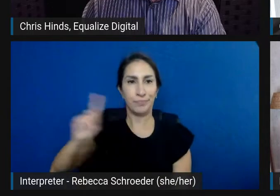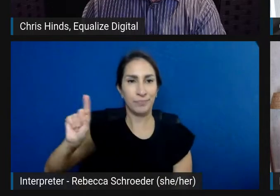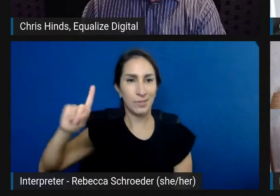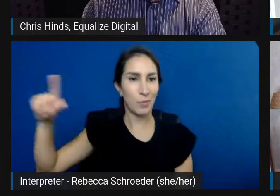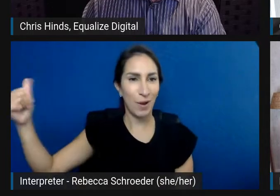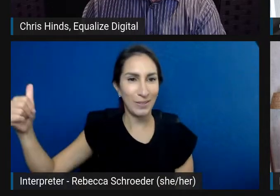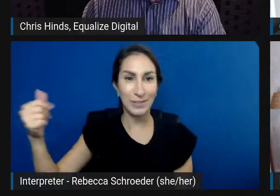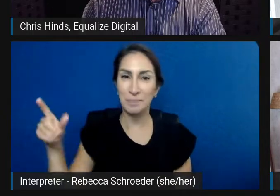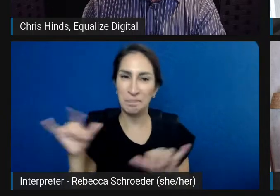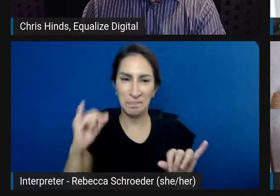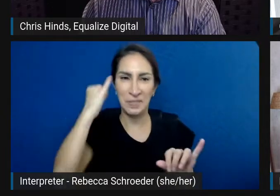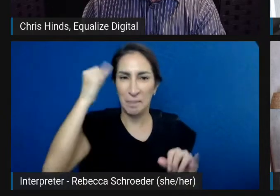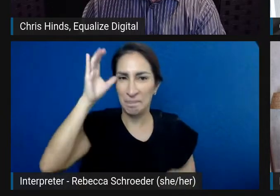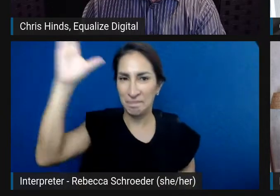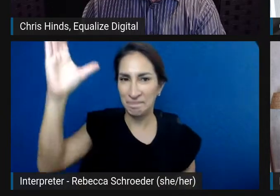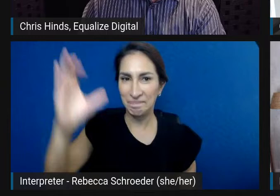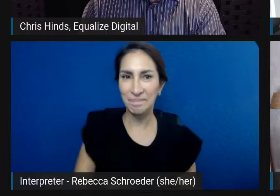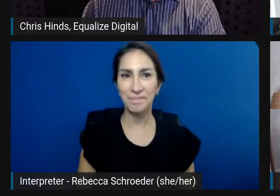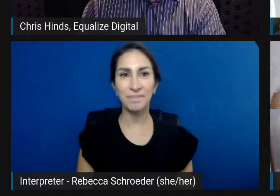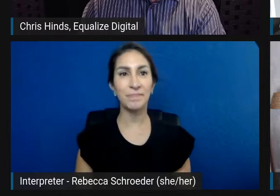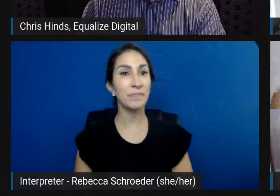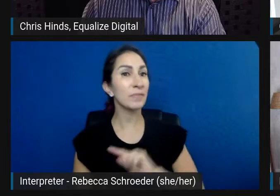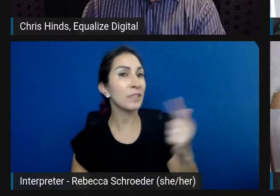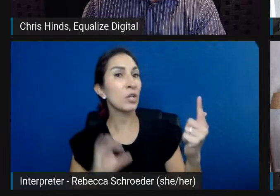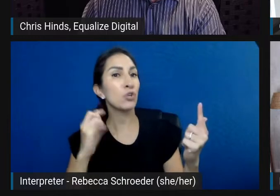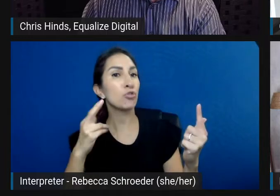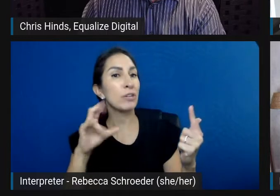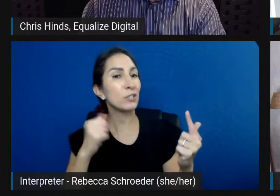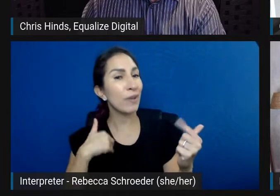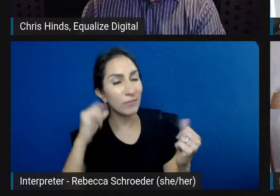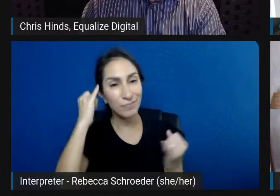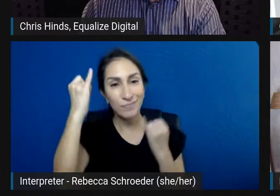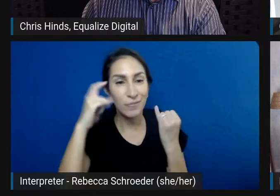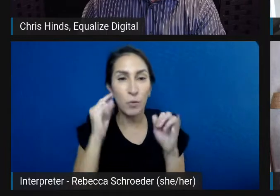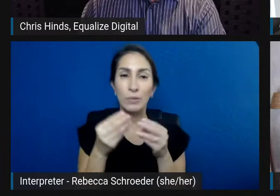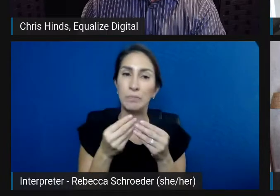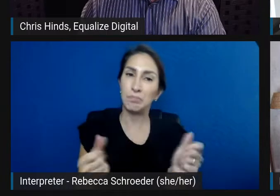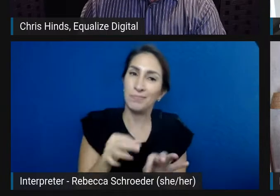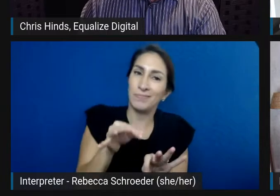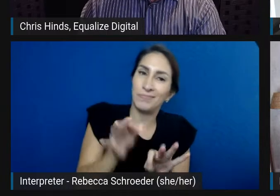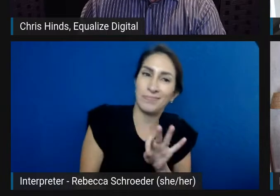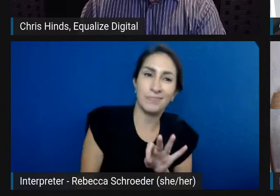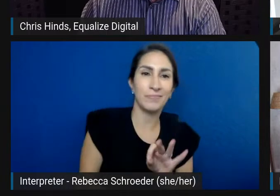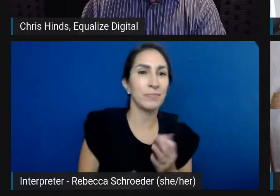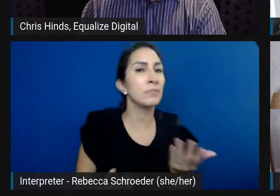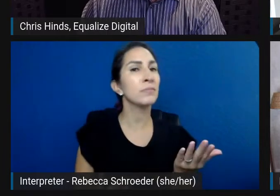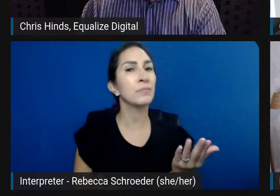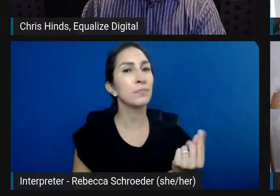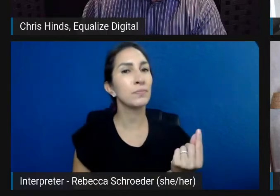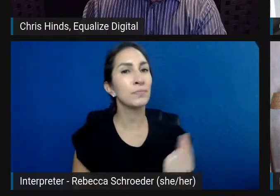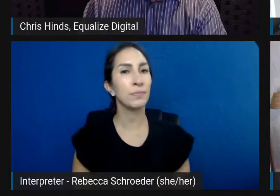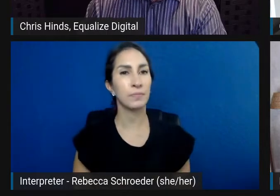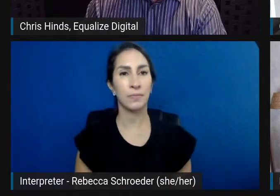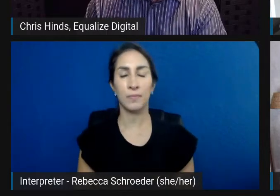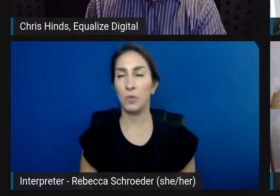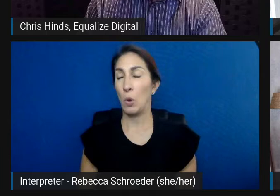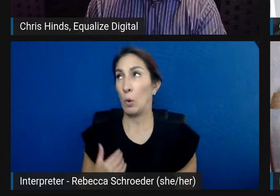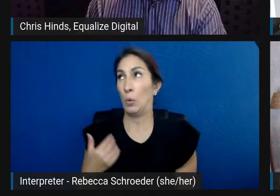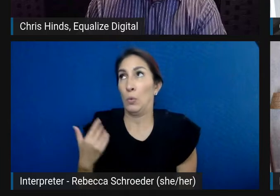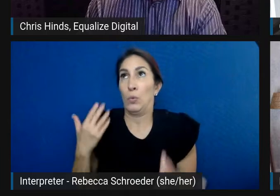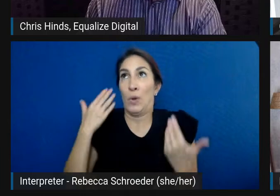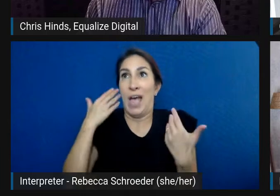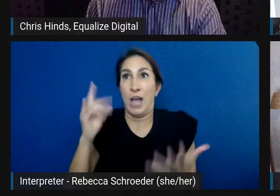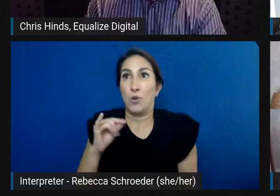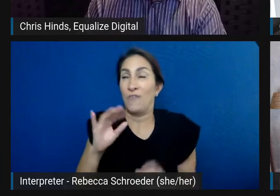Chris, what do you think? What's a simple fix that people aren't doing but should be doing? I don't know if I would be able to tell this to